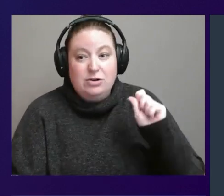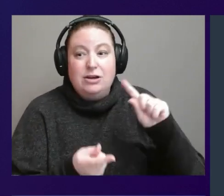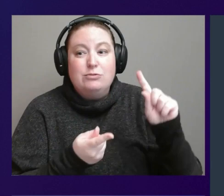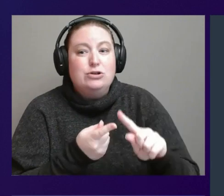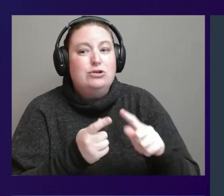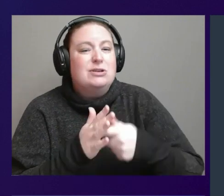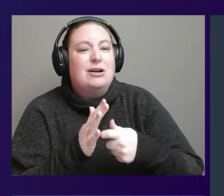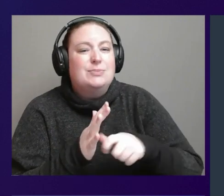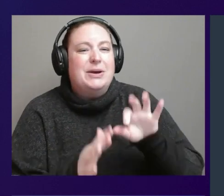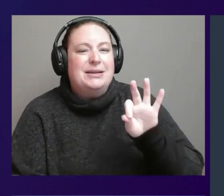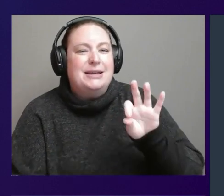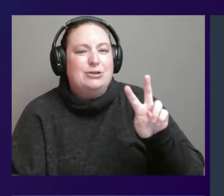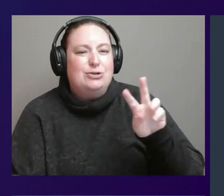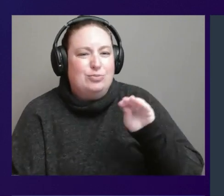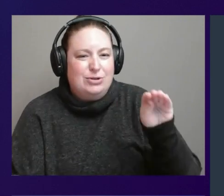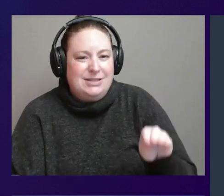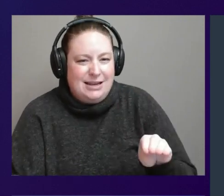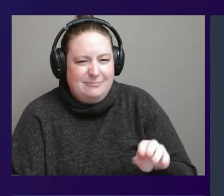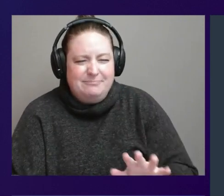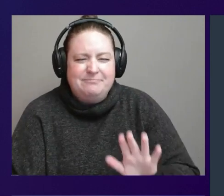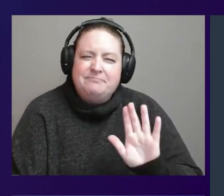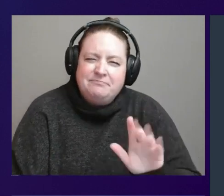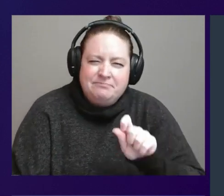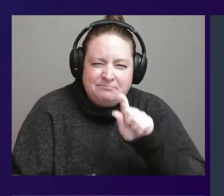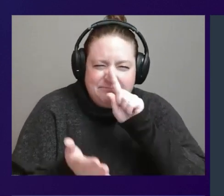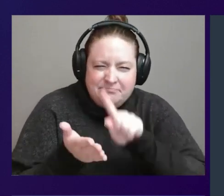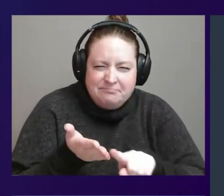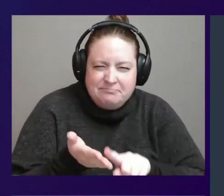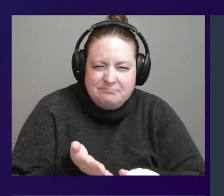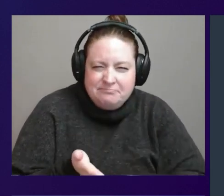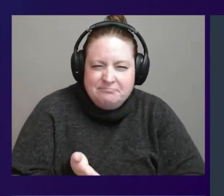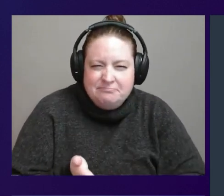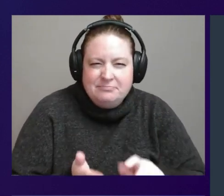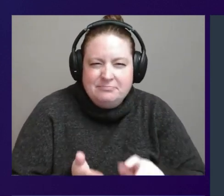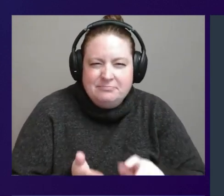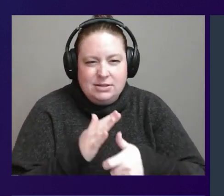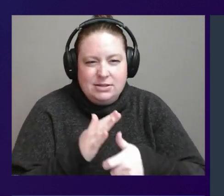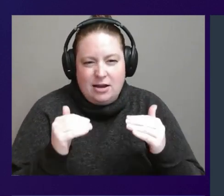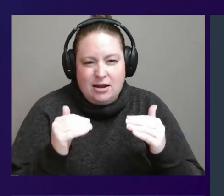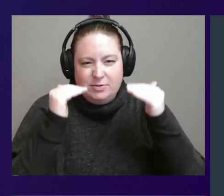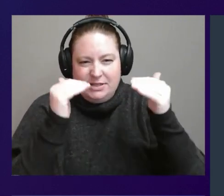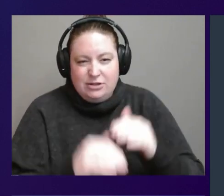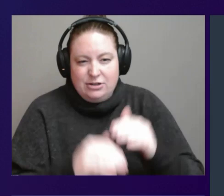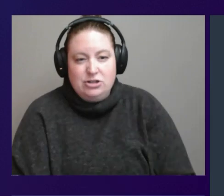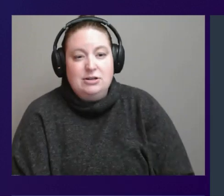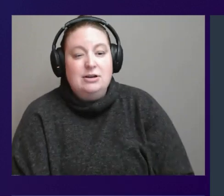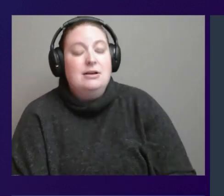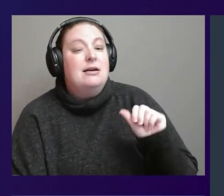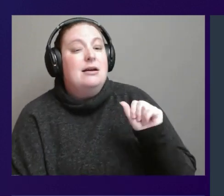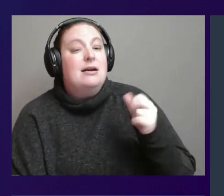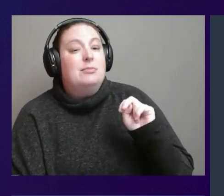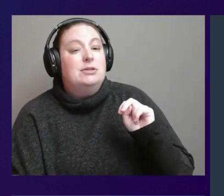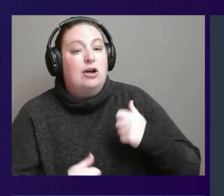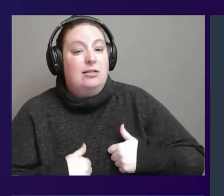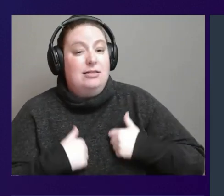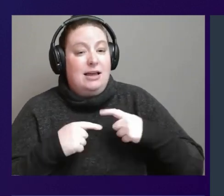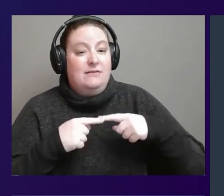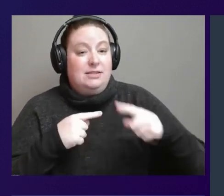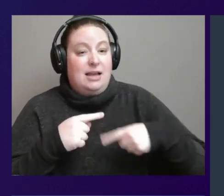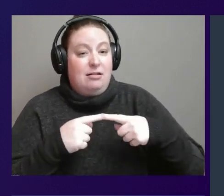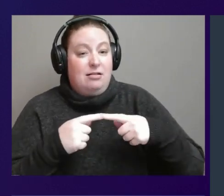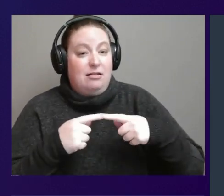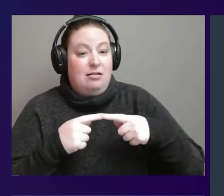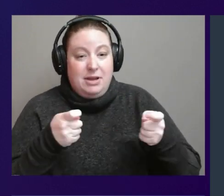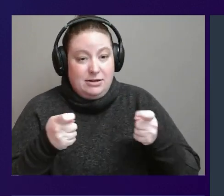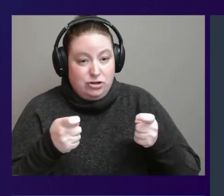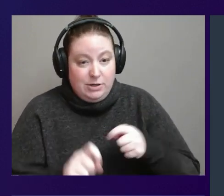little bit deeper in how these cost optimizations work. Let's start with Amazon Lifecycle Management. Lifecycle Management takes